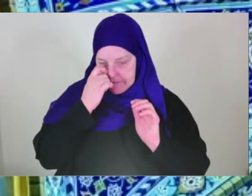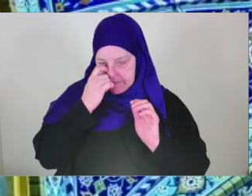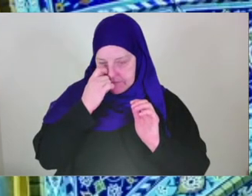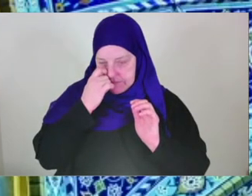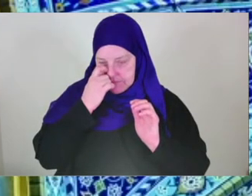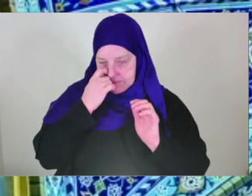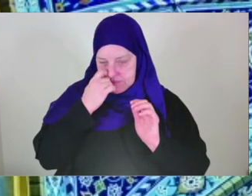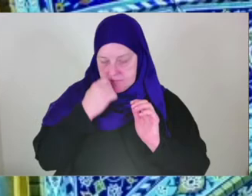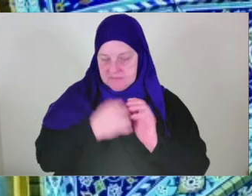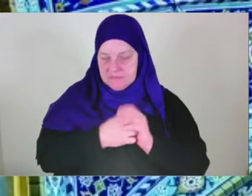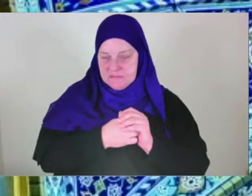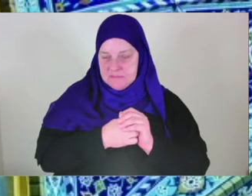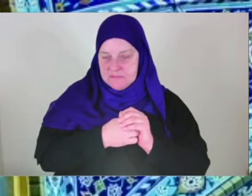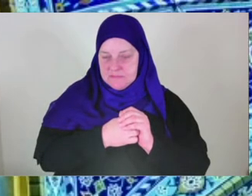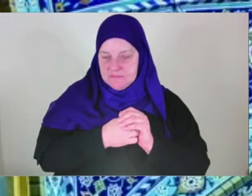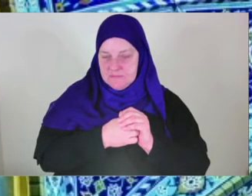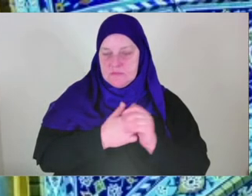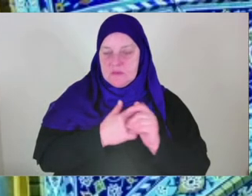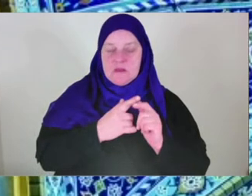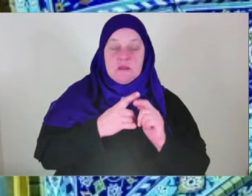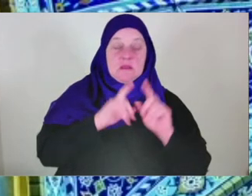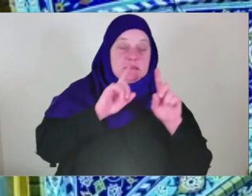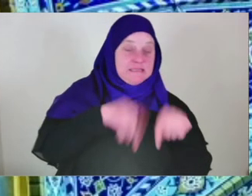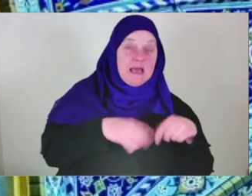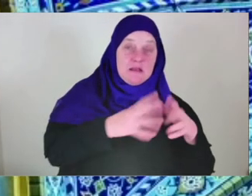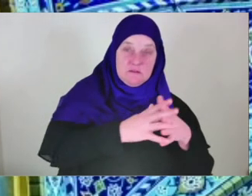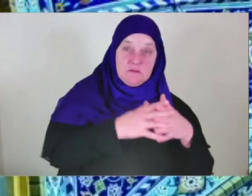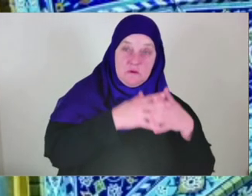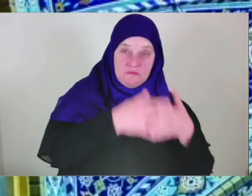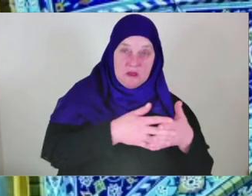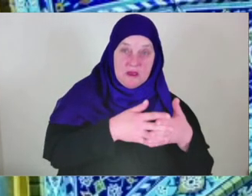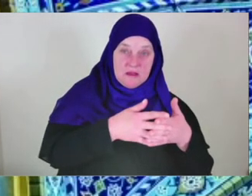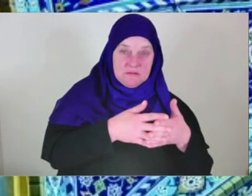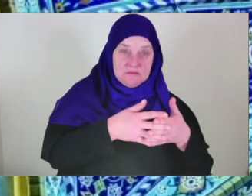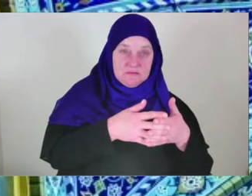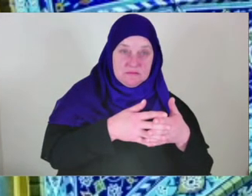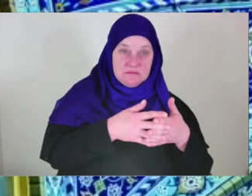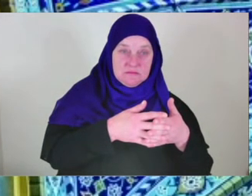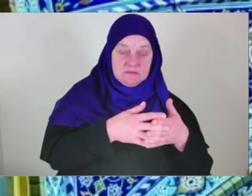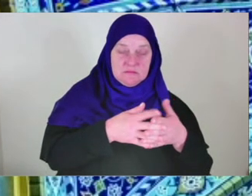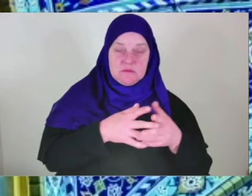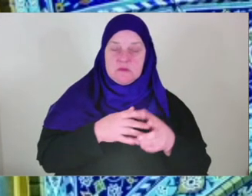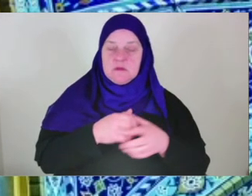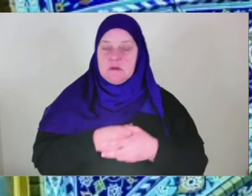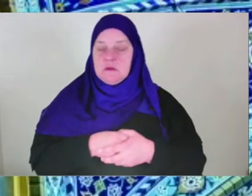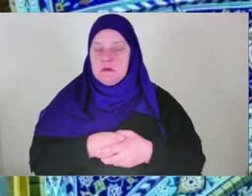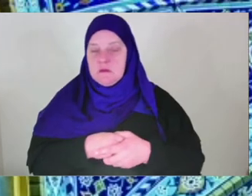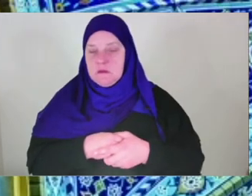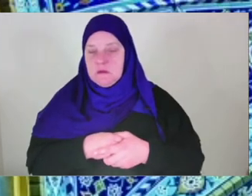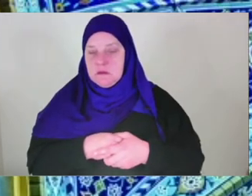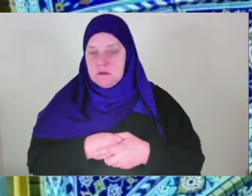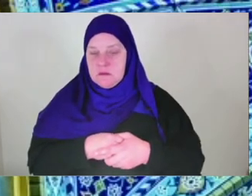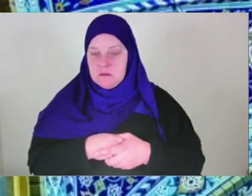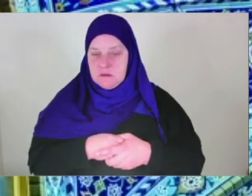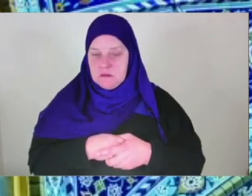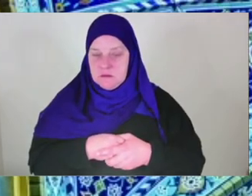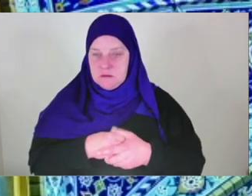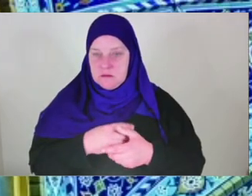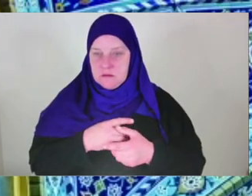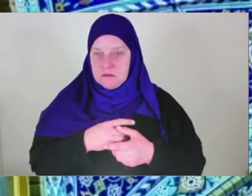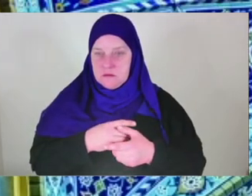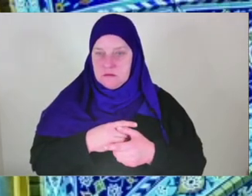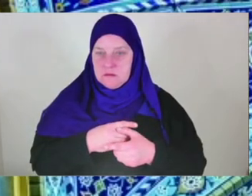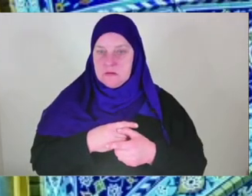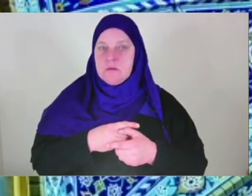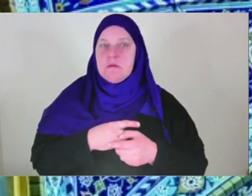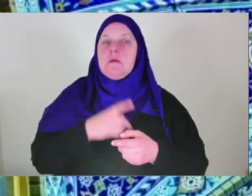very first chapters of the Quran revealed to the Prophet. God is talking about Aqim al-Salat wa Atu